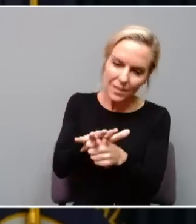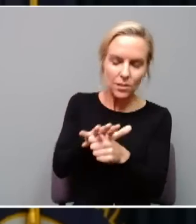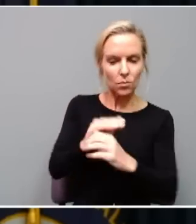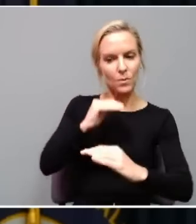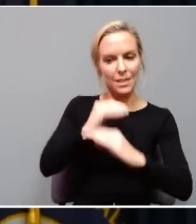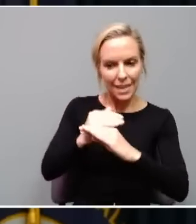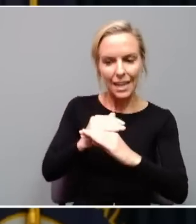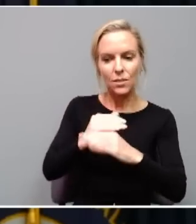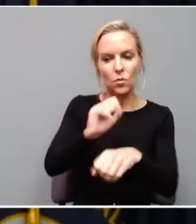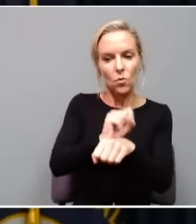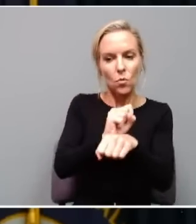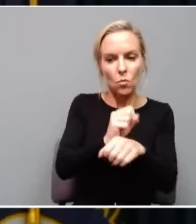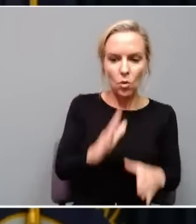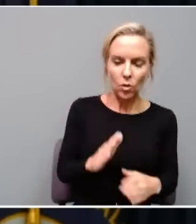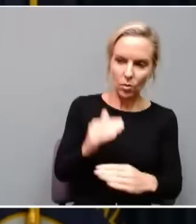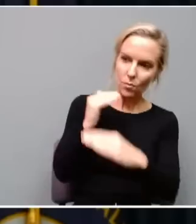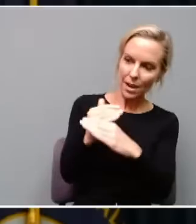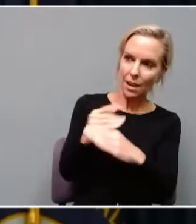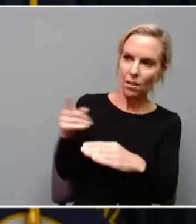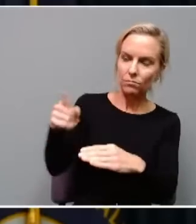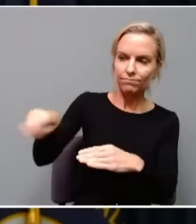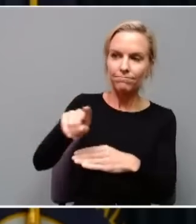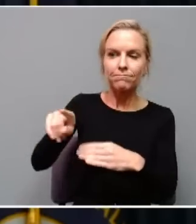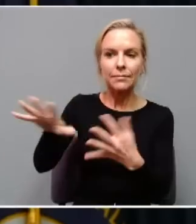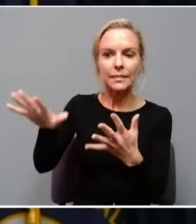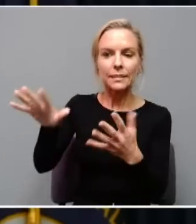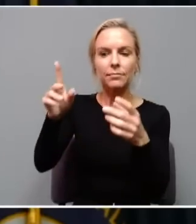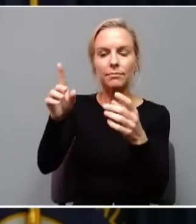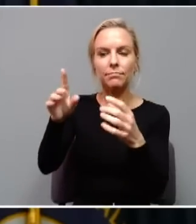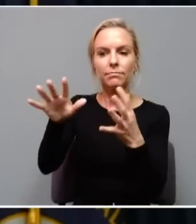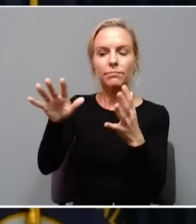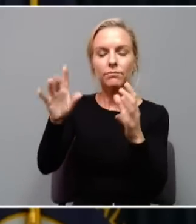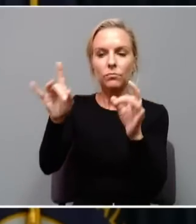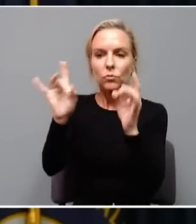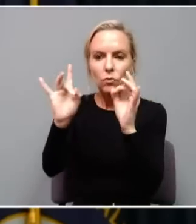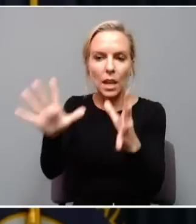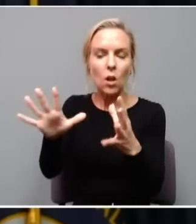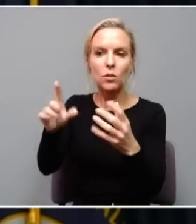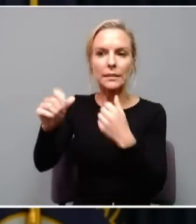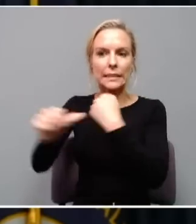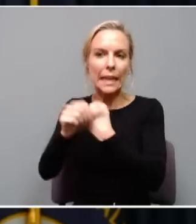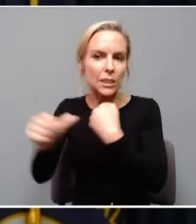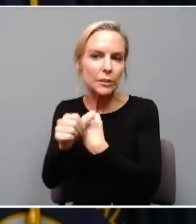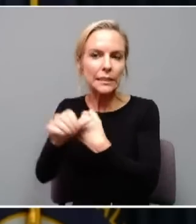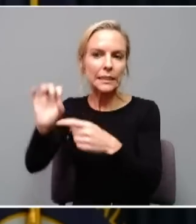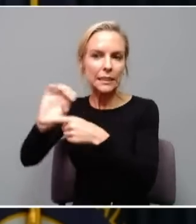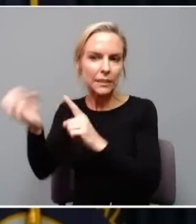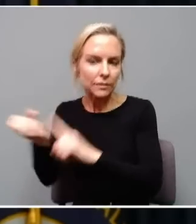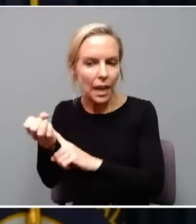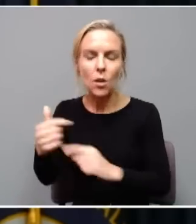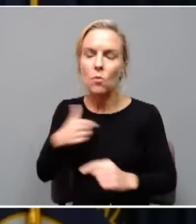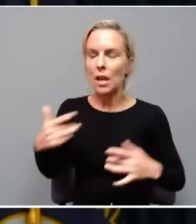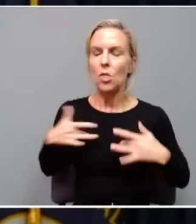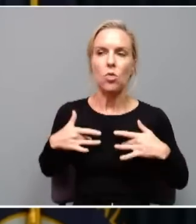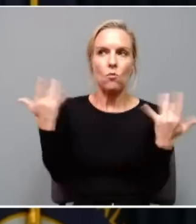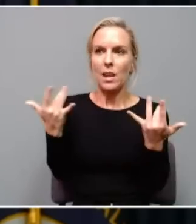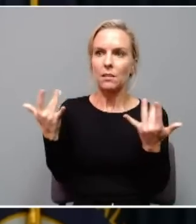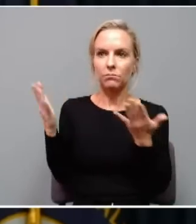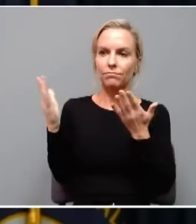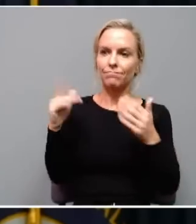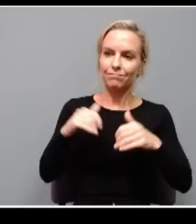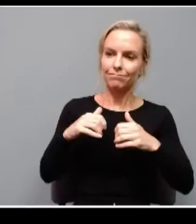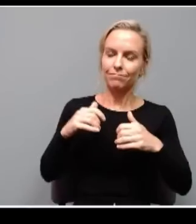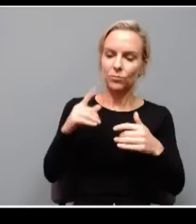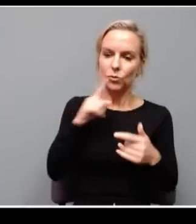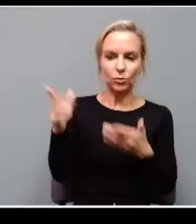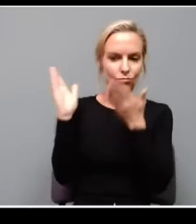environments with personal protective equipment, we are just so thrilled to have this new development to bring to healthcare workers. And I just want to say a